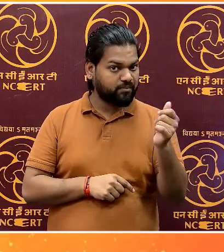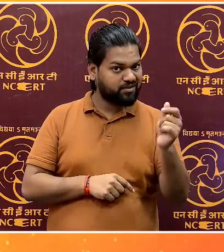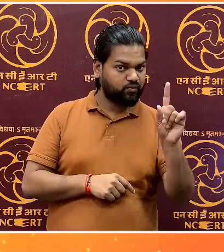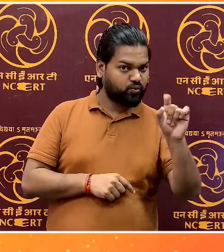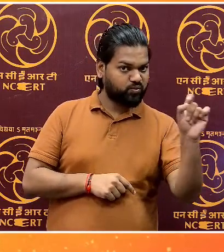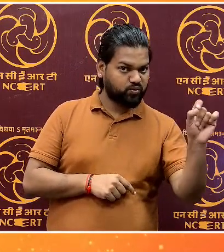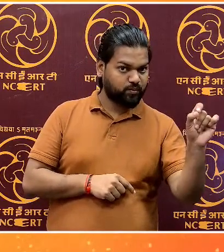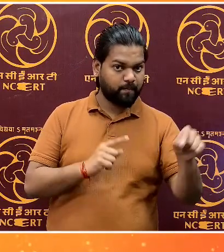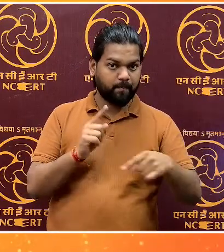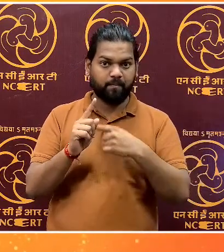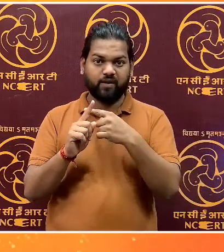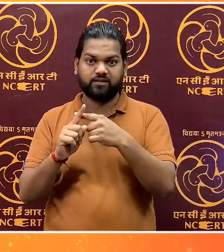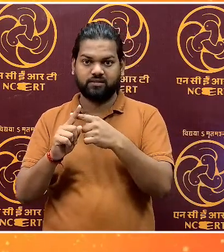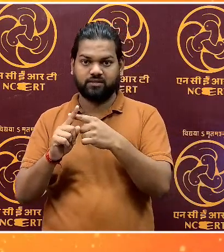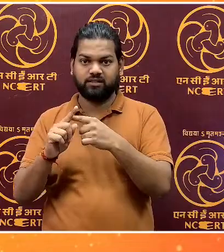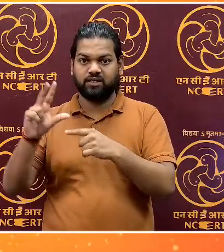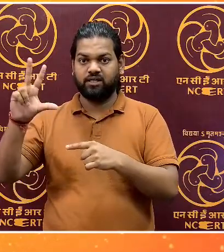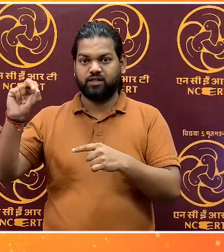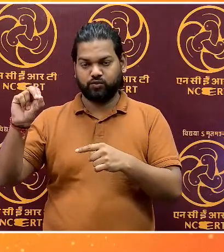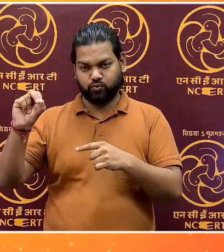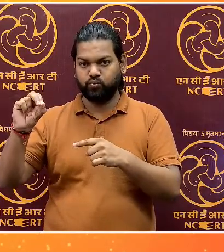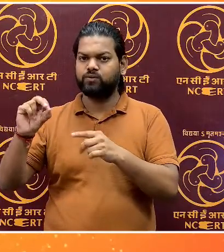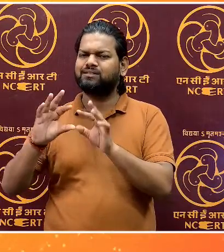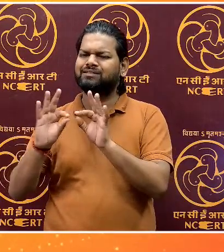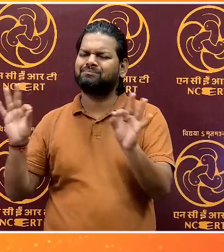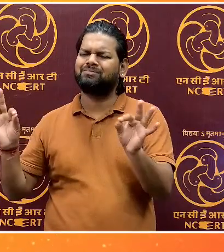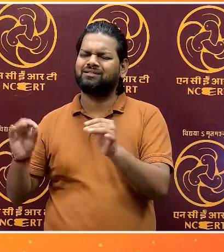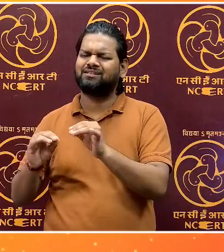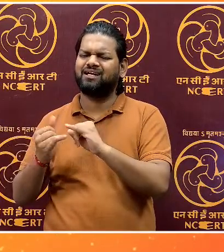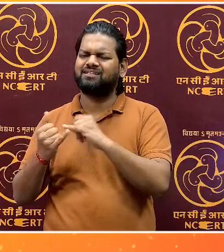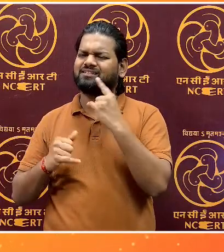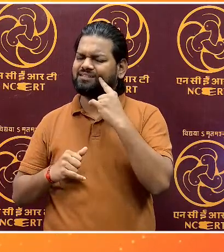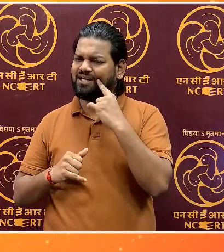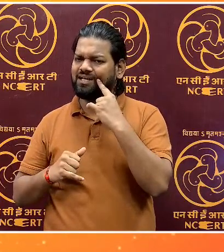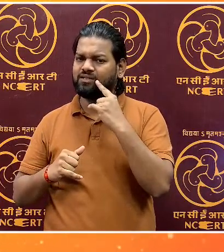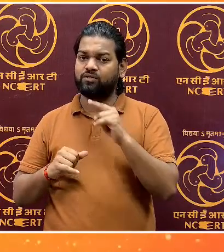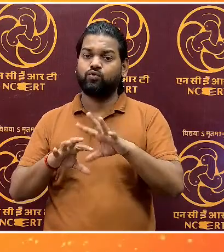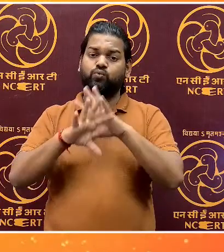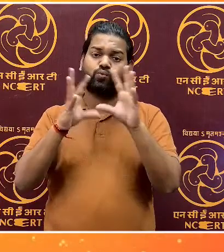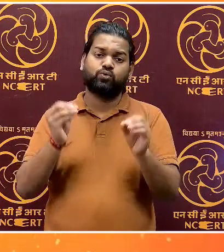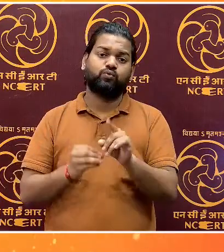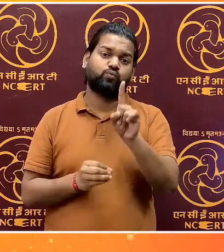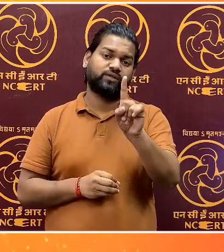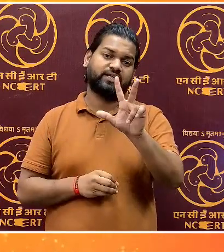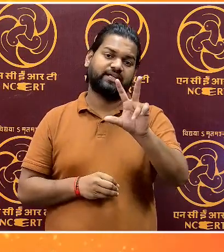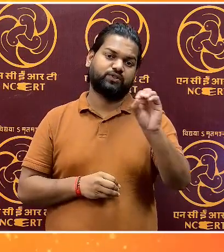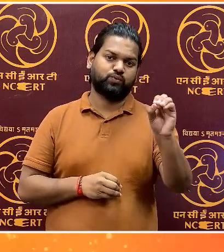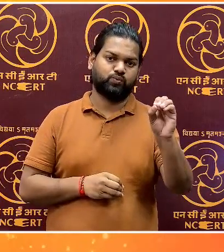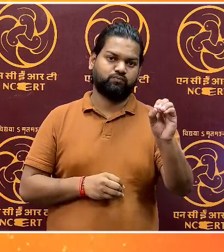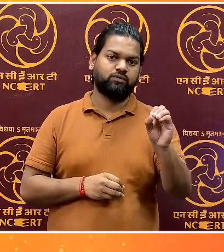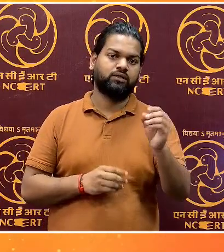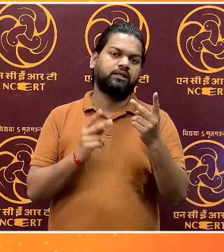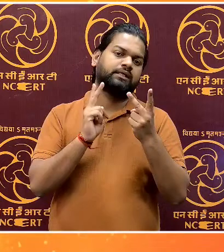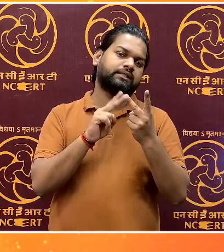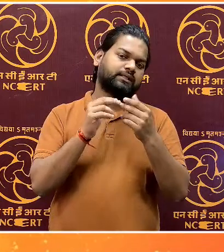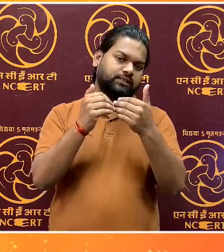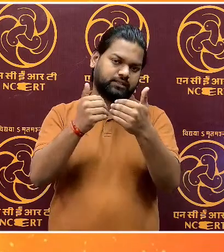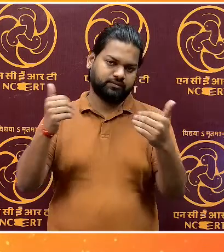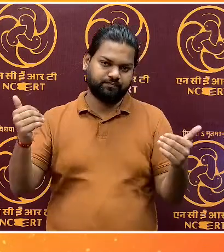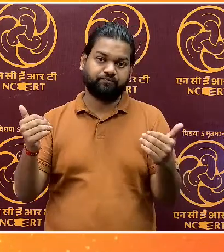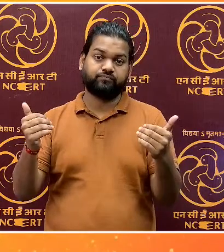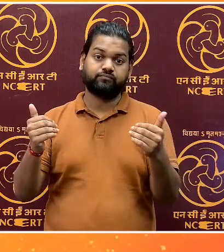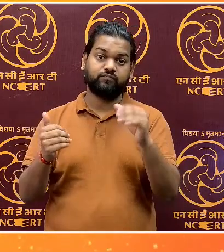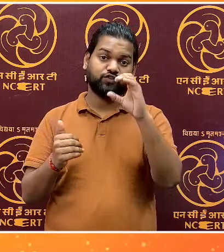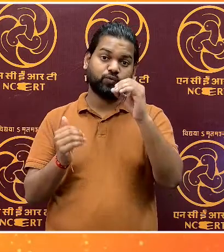amount, plus the interest, that is simple interest, that is 180. Now another segment of this interest is